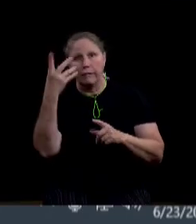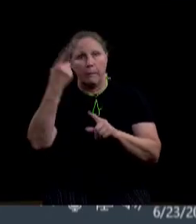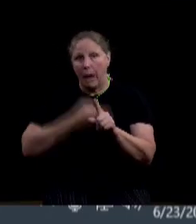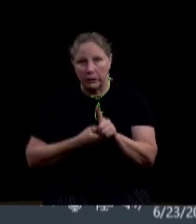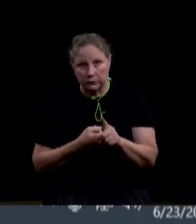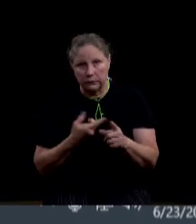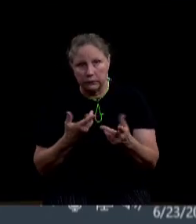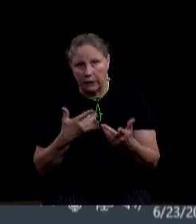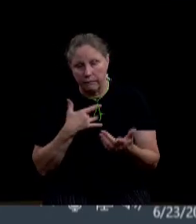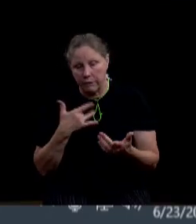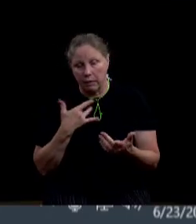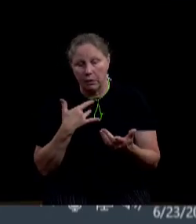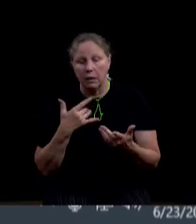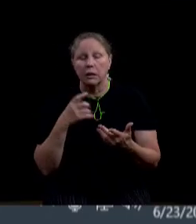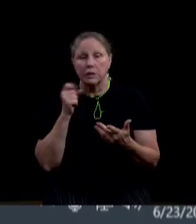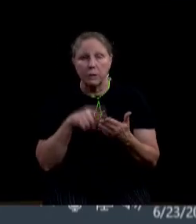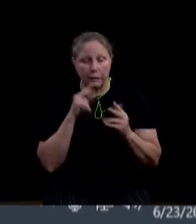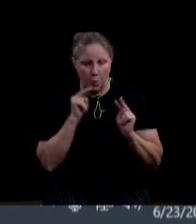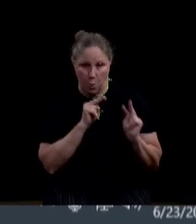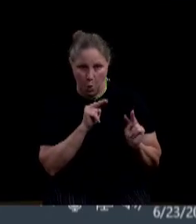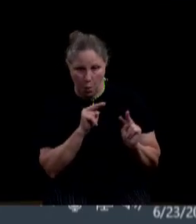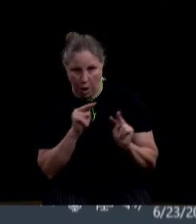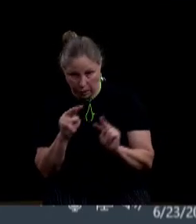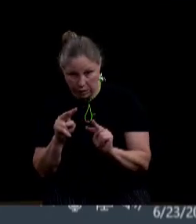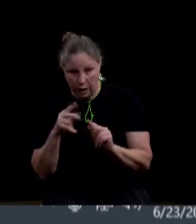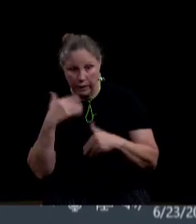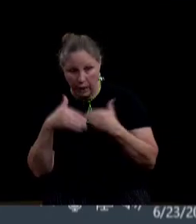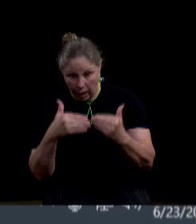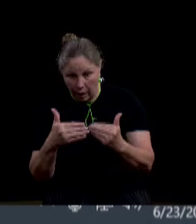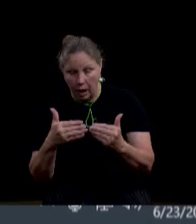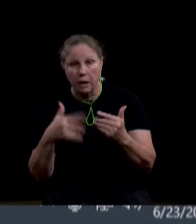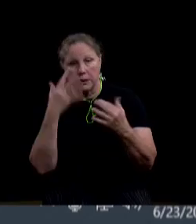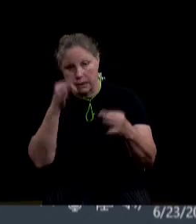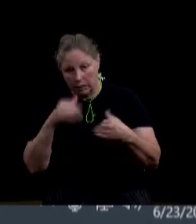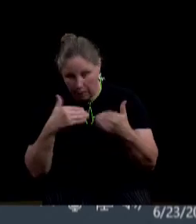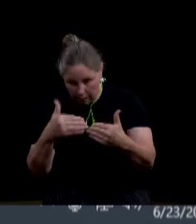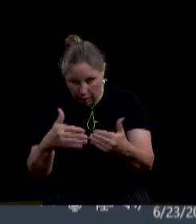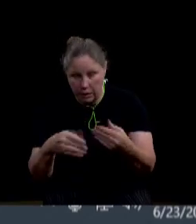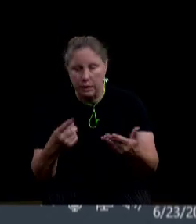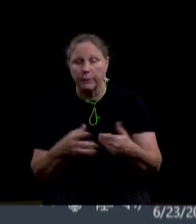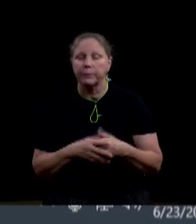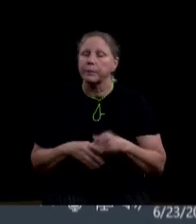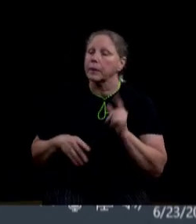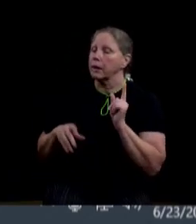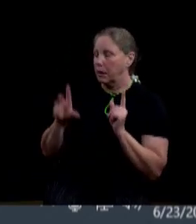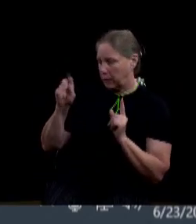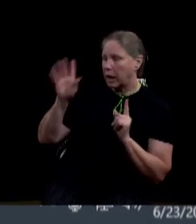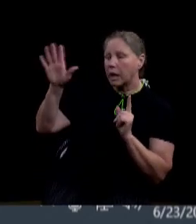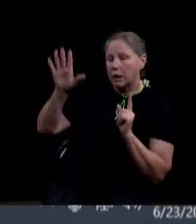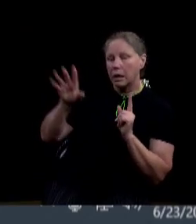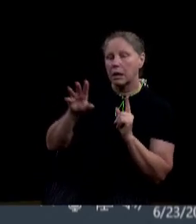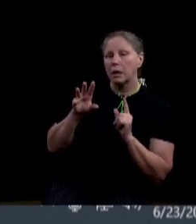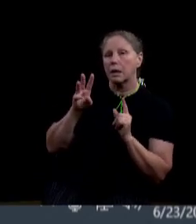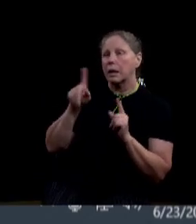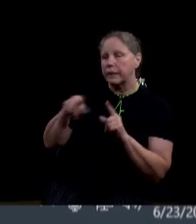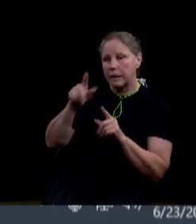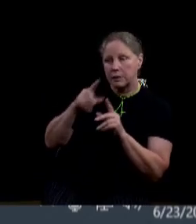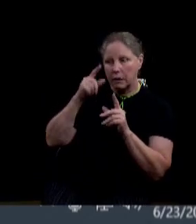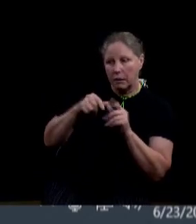go along. Would be my opinion about that. And this order, how long is this order for? 2 weeks?